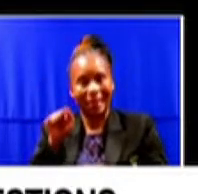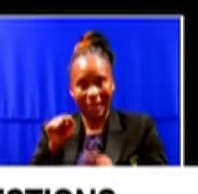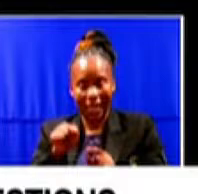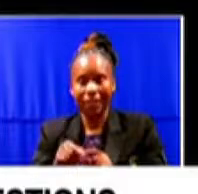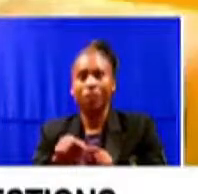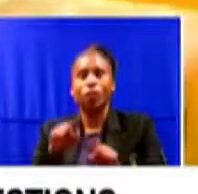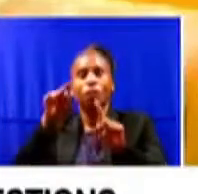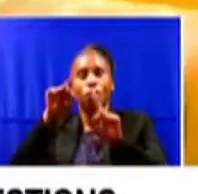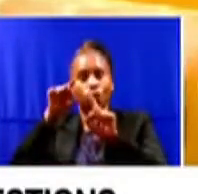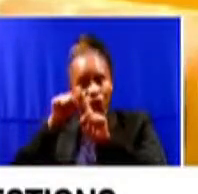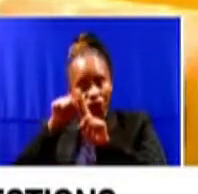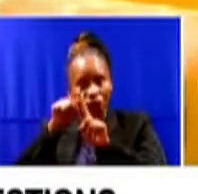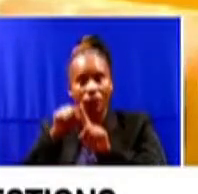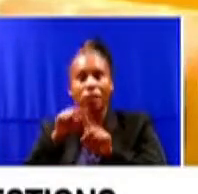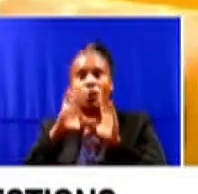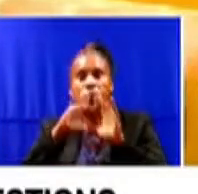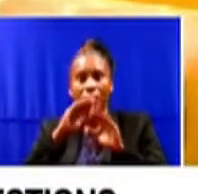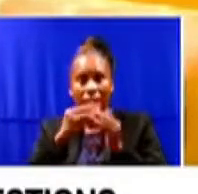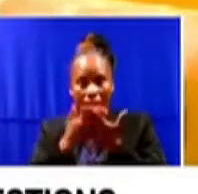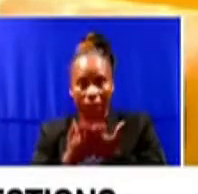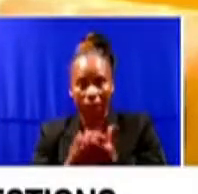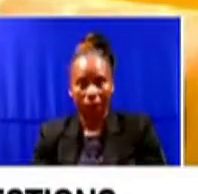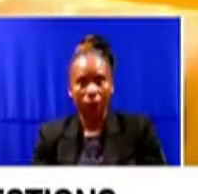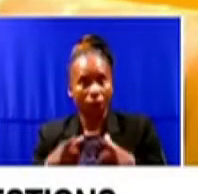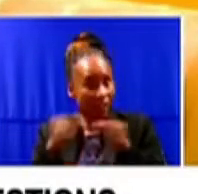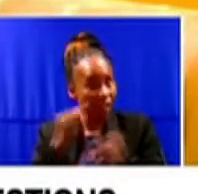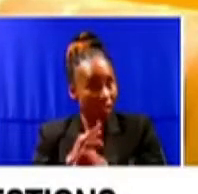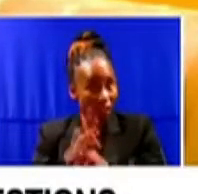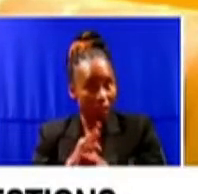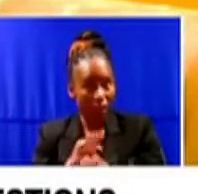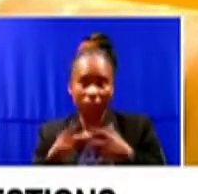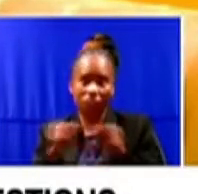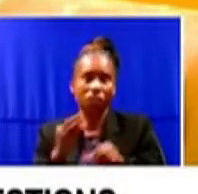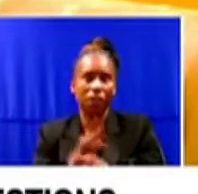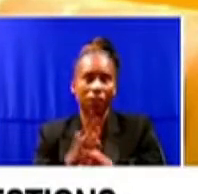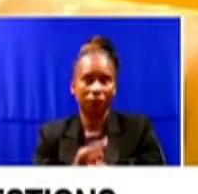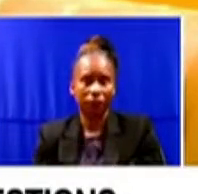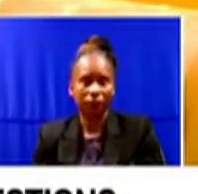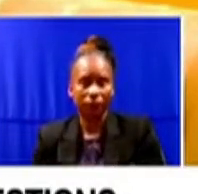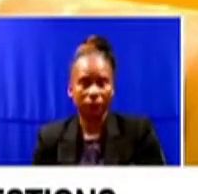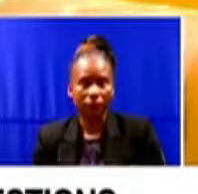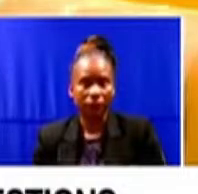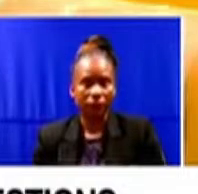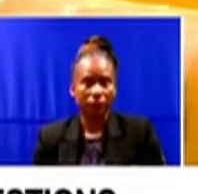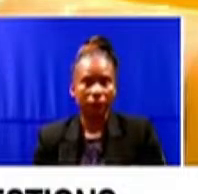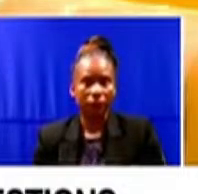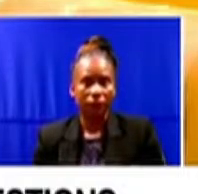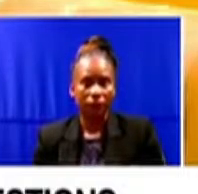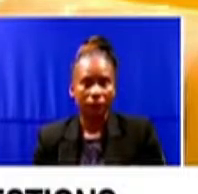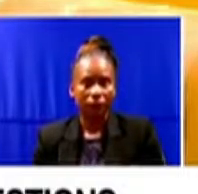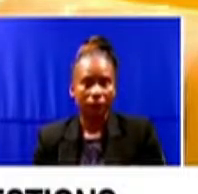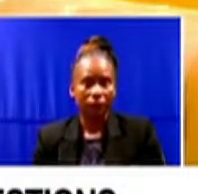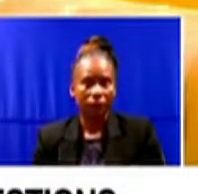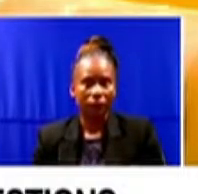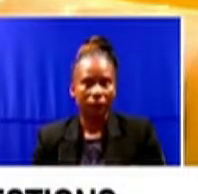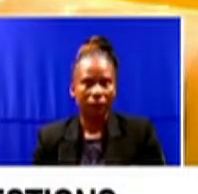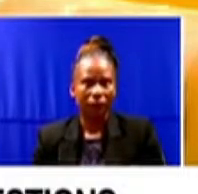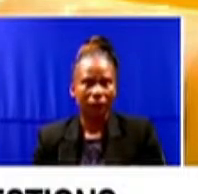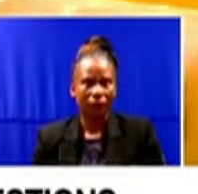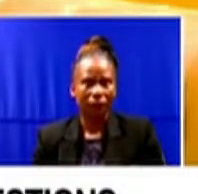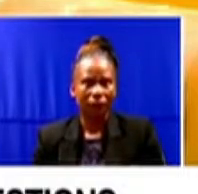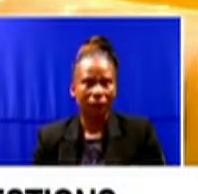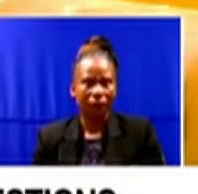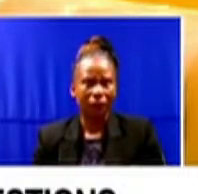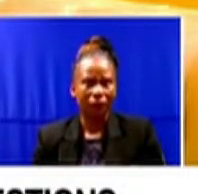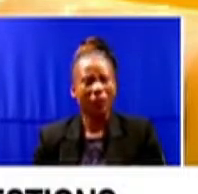Yes. We continue that. No. Finish that. No, thank you, Honorable Chairperson. When coming to this issue, Peter